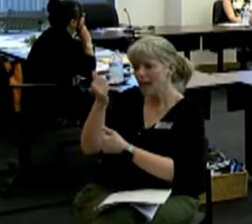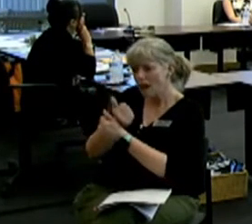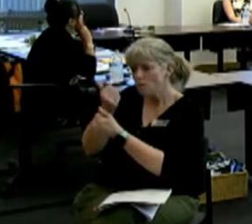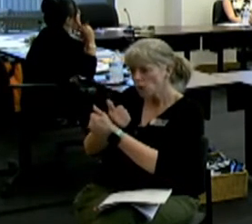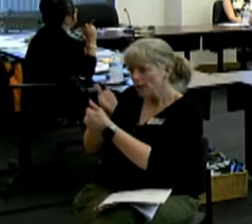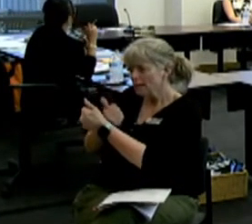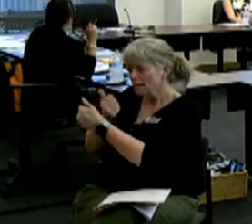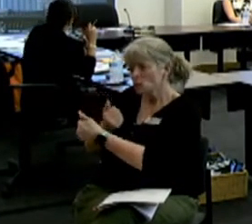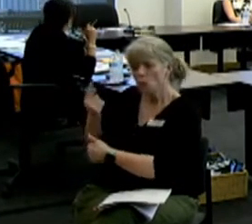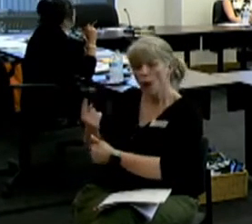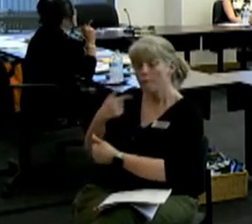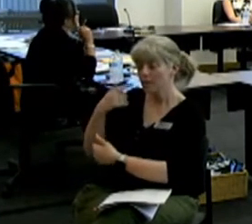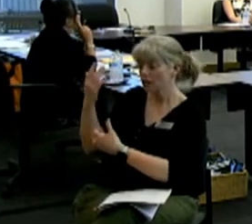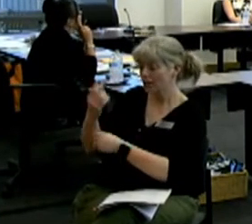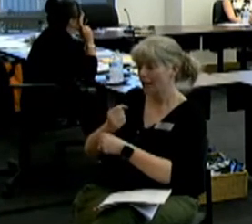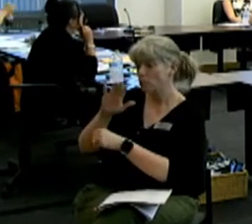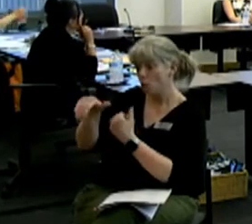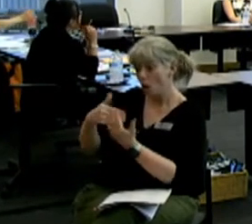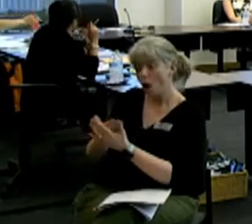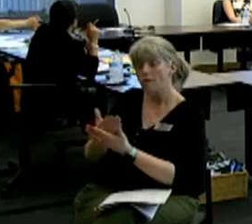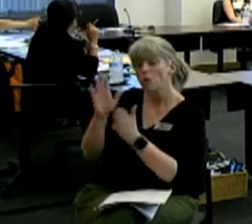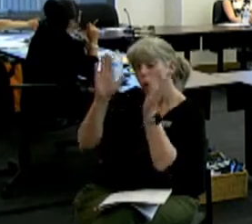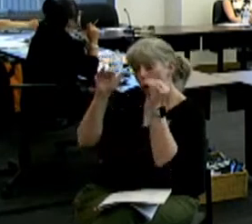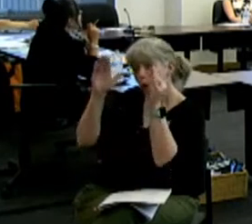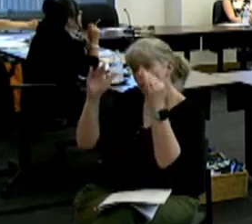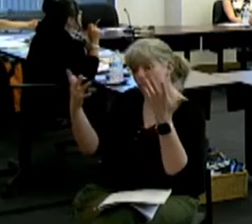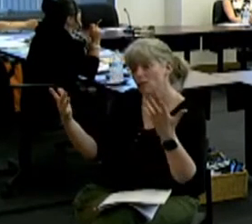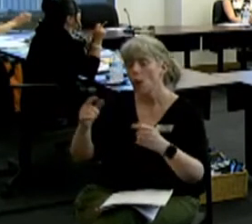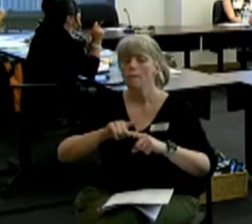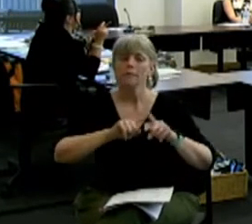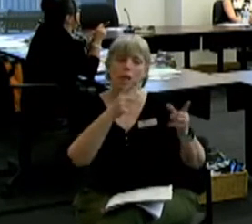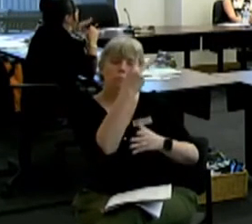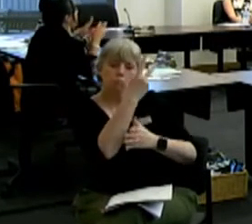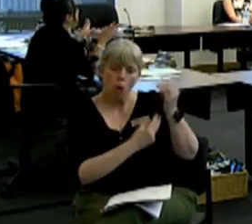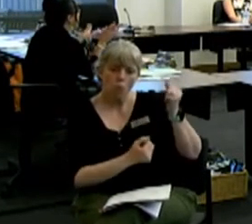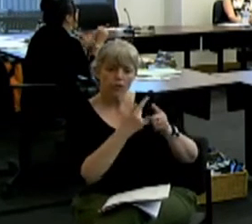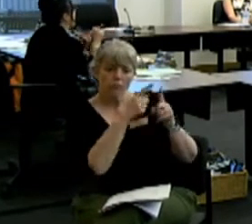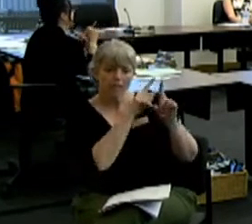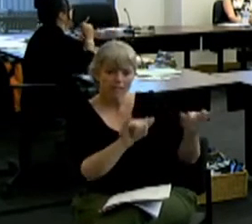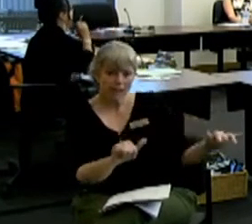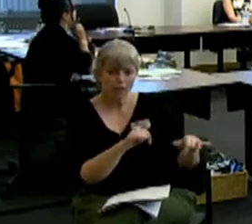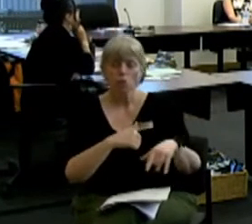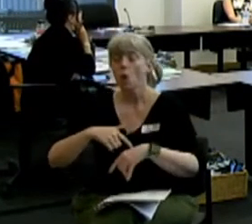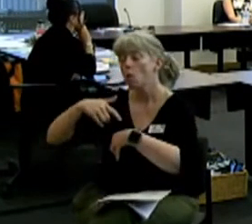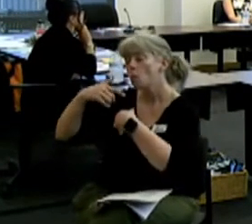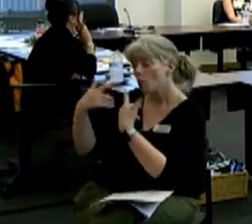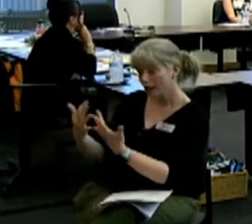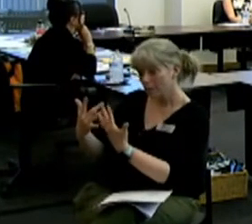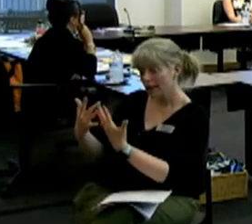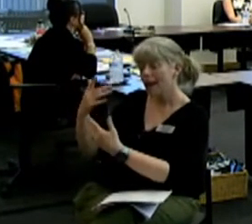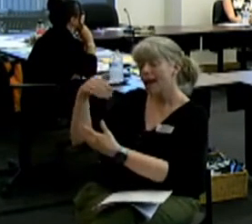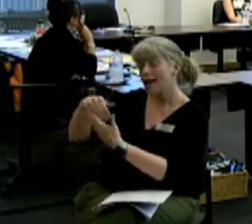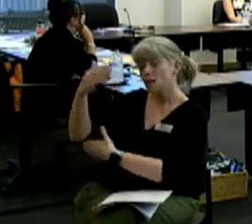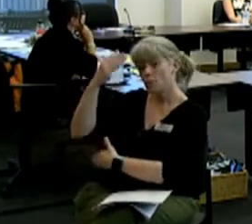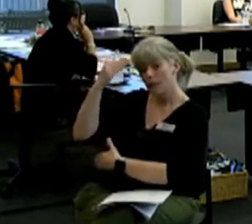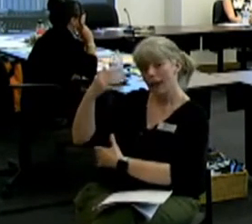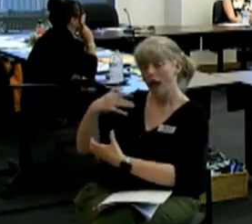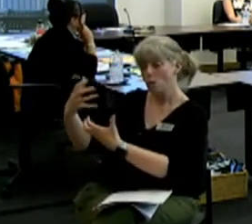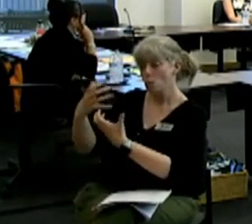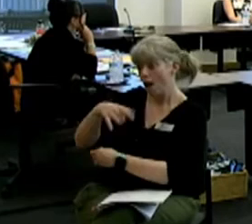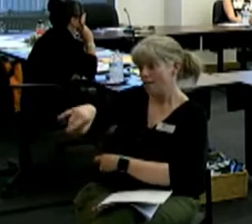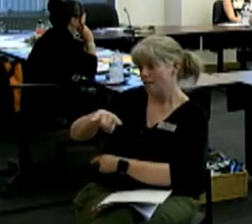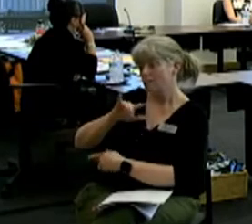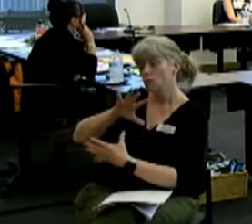one, but they're going to get them all, and then hopefully But in they the back both of, came out at the same. wait a minute. That was not wait necessary. a minute. In their mind, I want